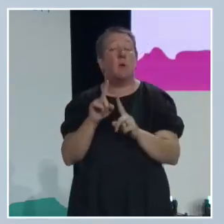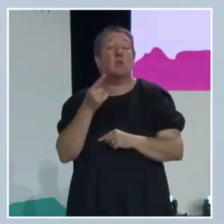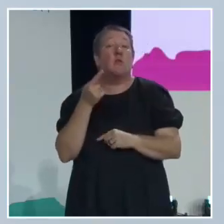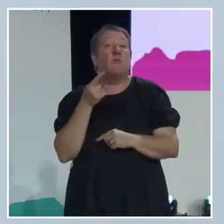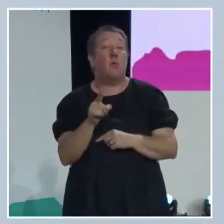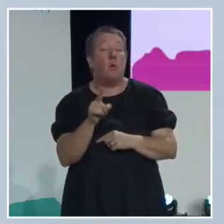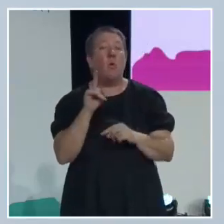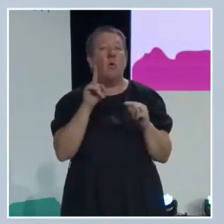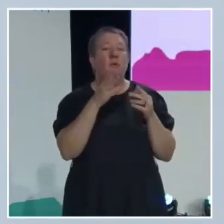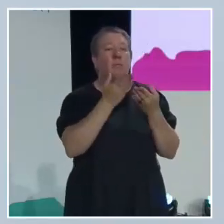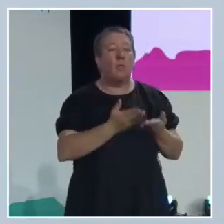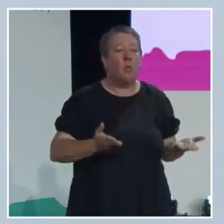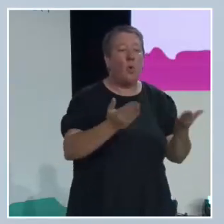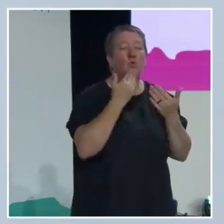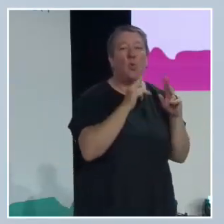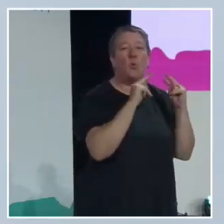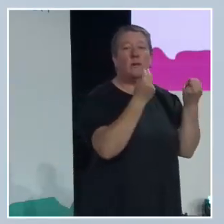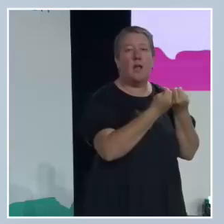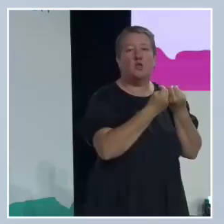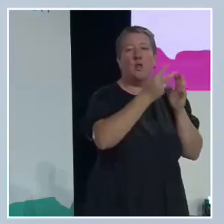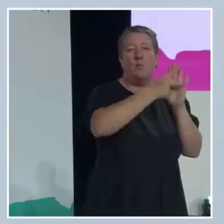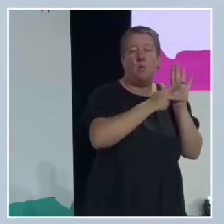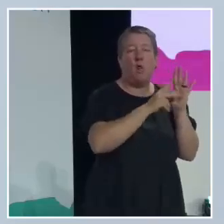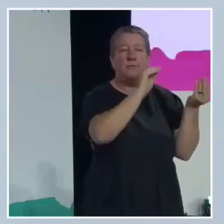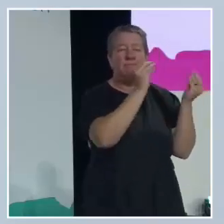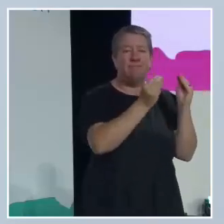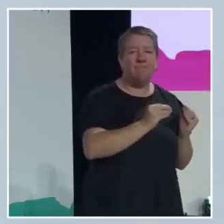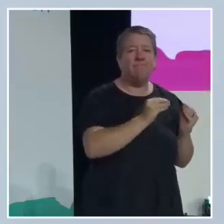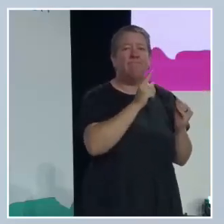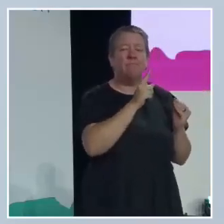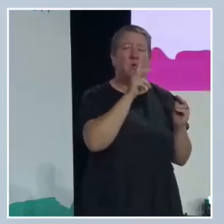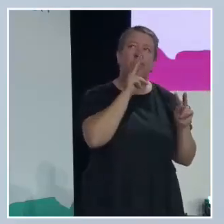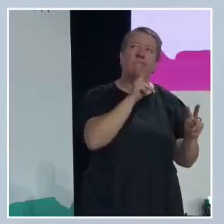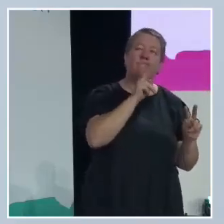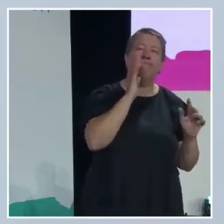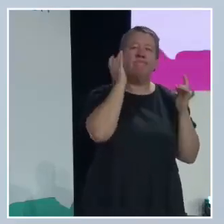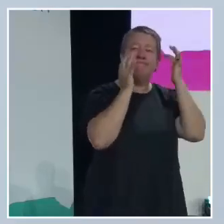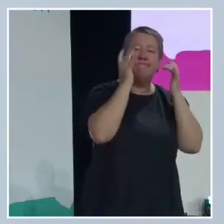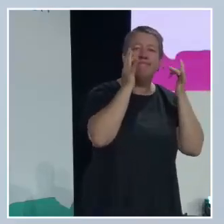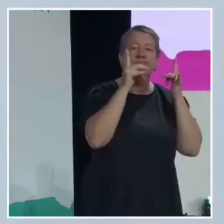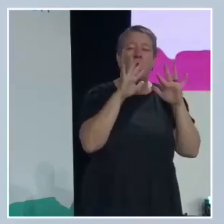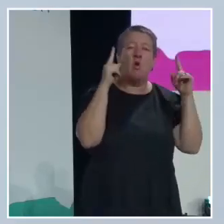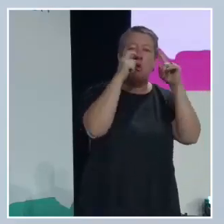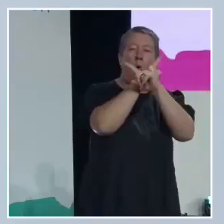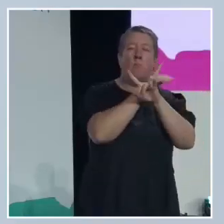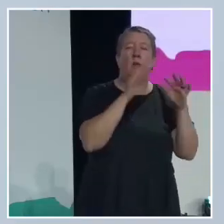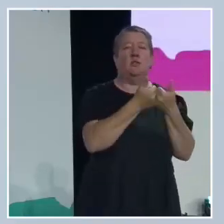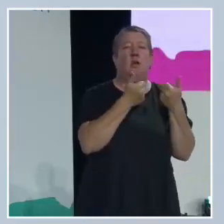national policy makers in tackling the complex challenges for the sustainable